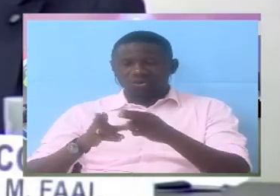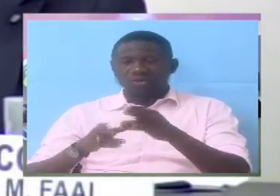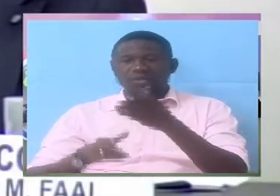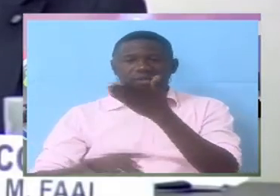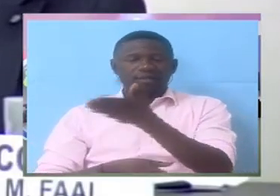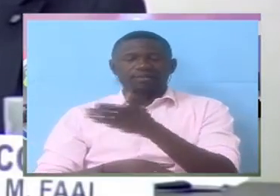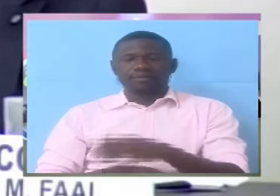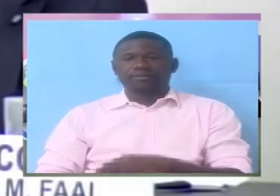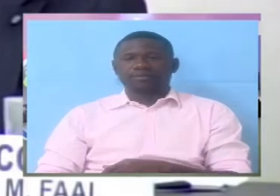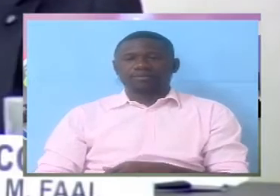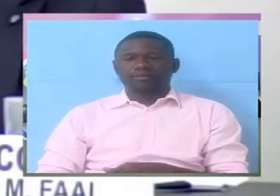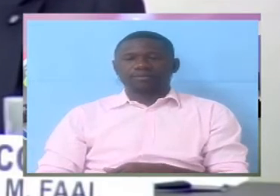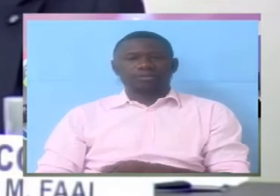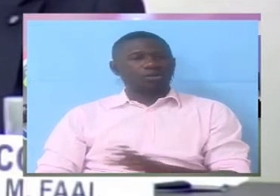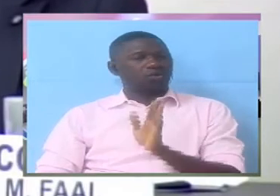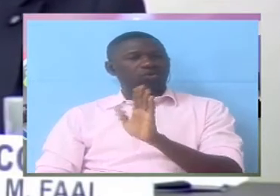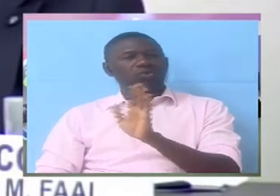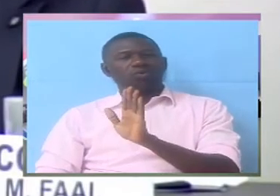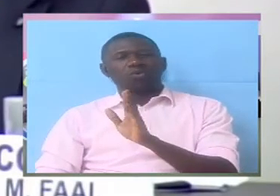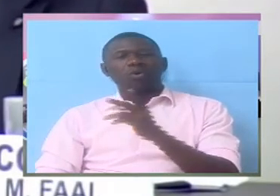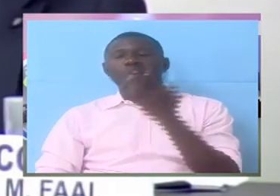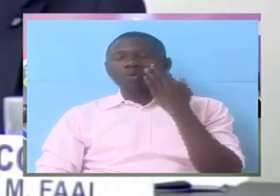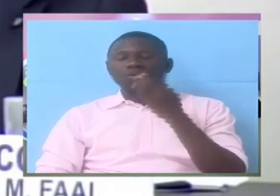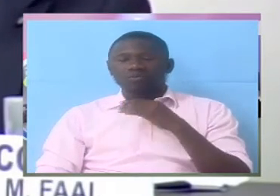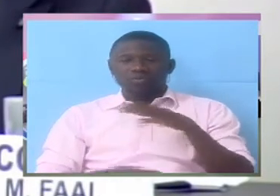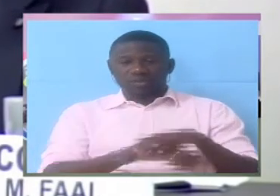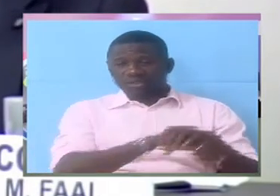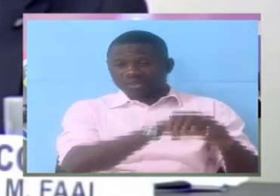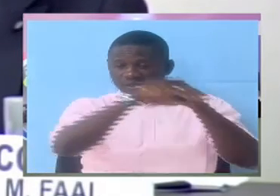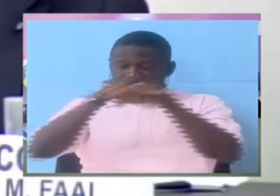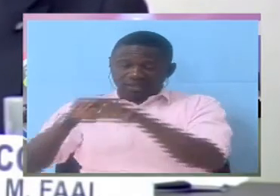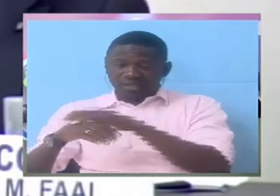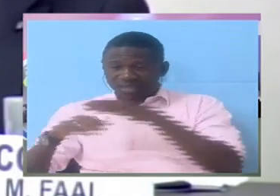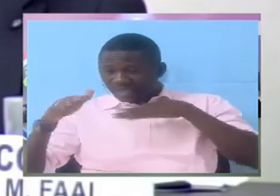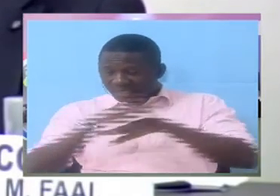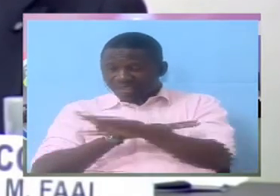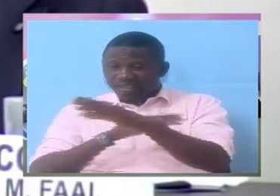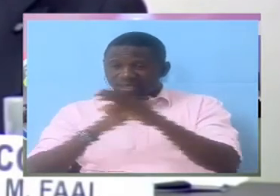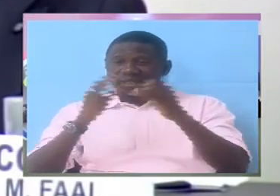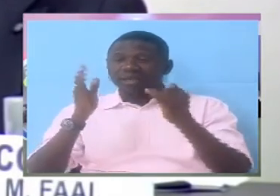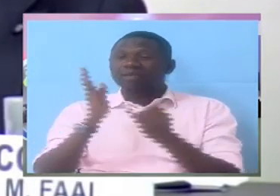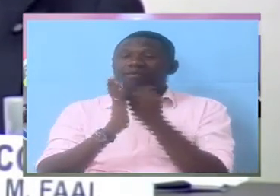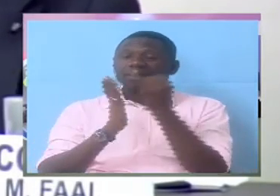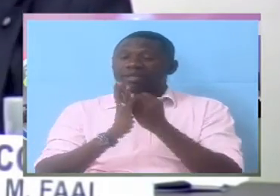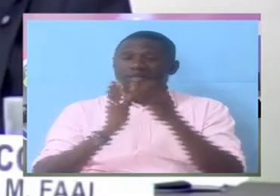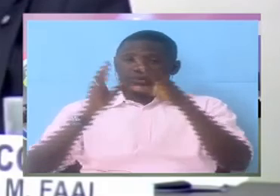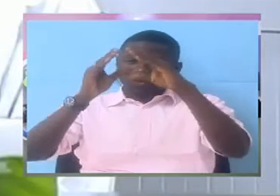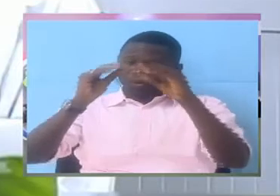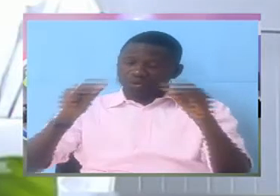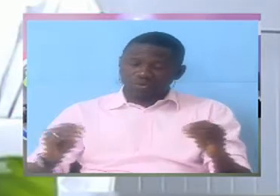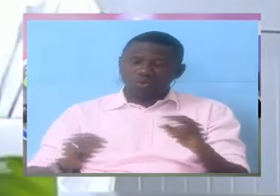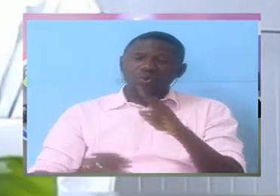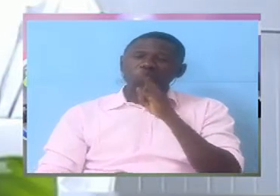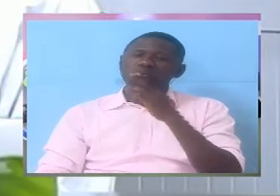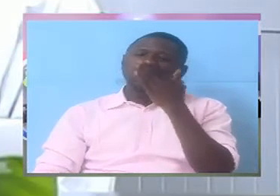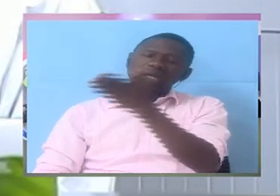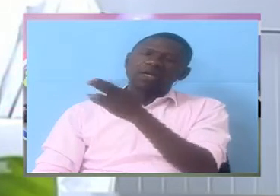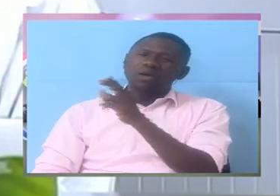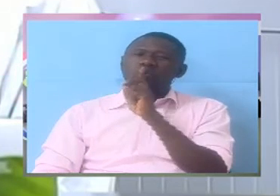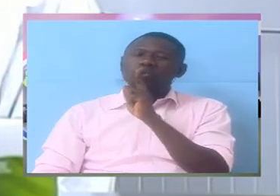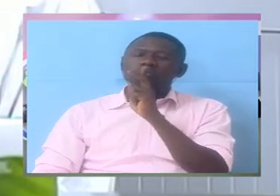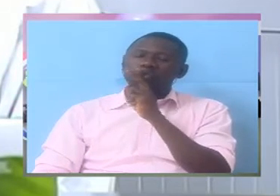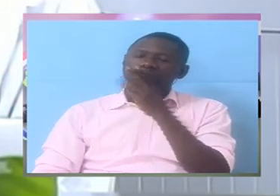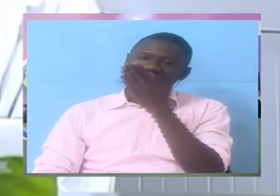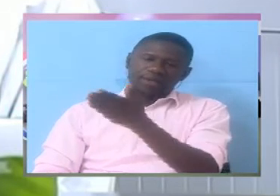When he was taken inside investigations, who was there? Our